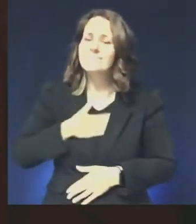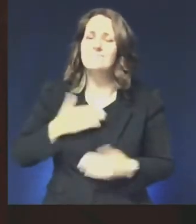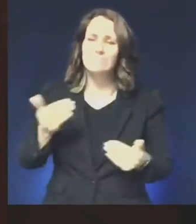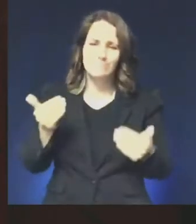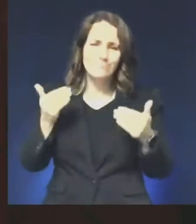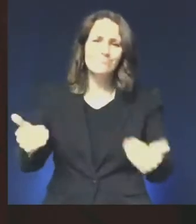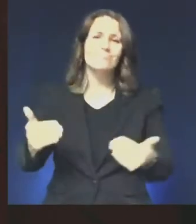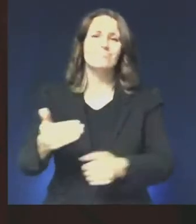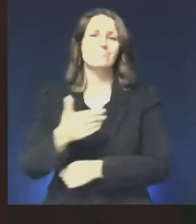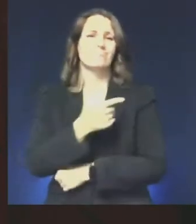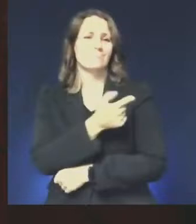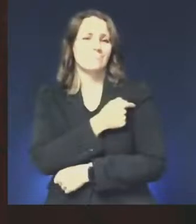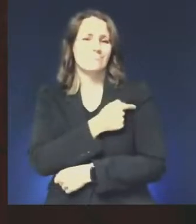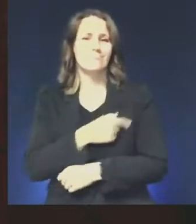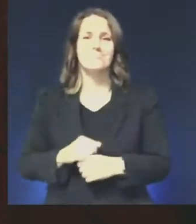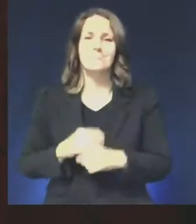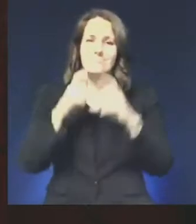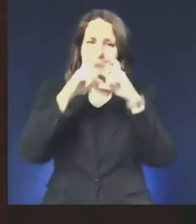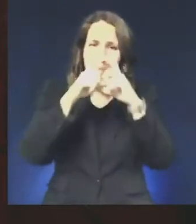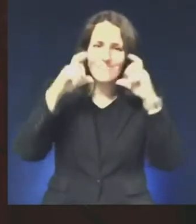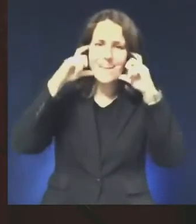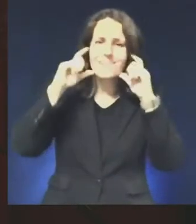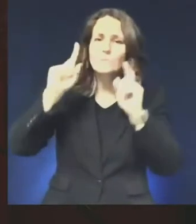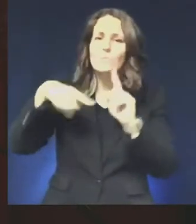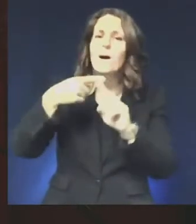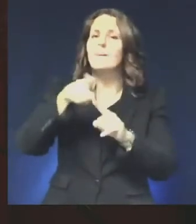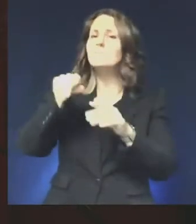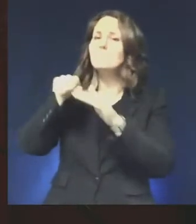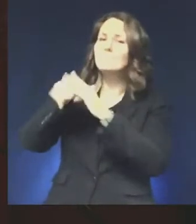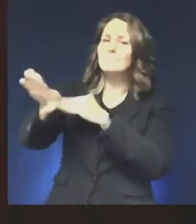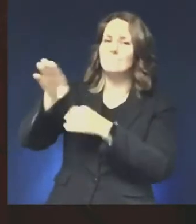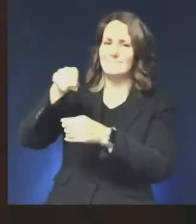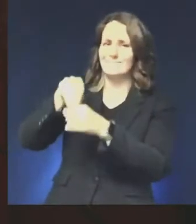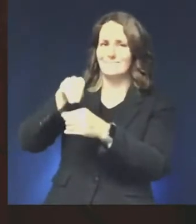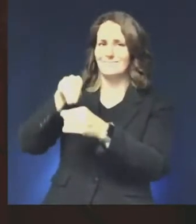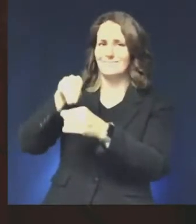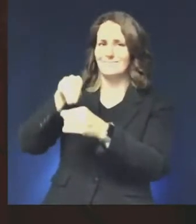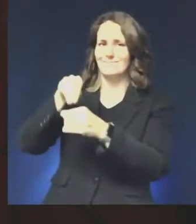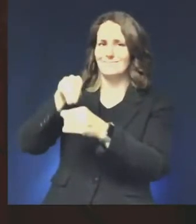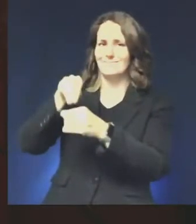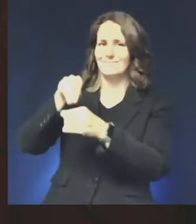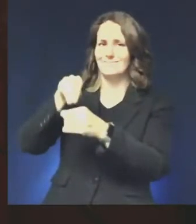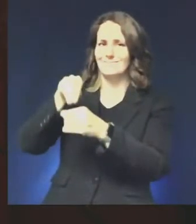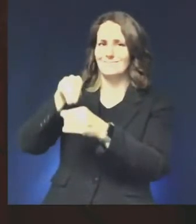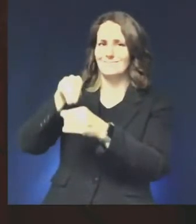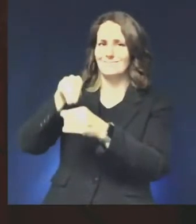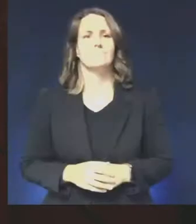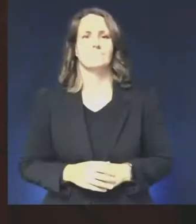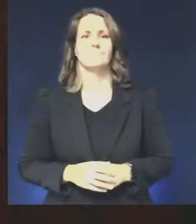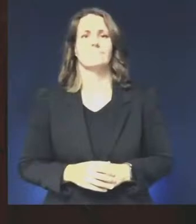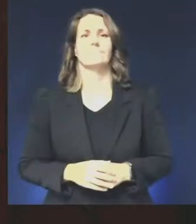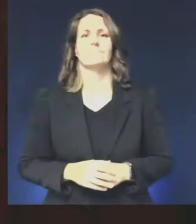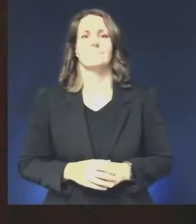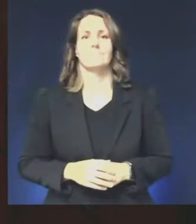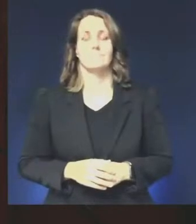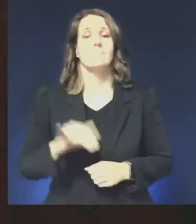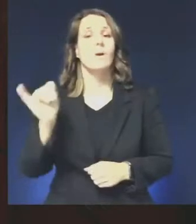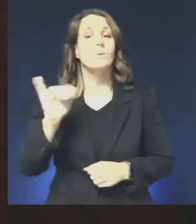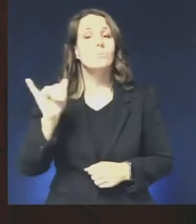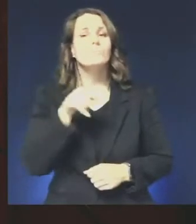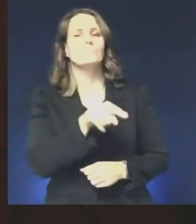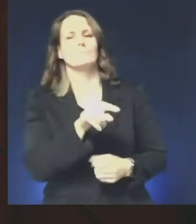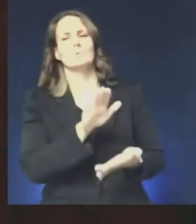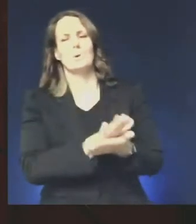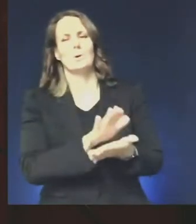indoors in public, in large gatherings, and most importantly, at school. The COVID-19 vaccines are effective,